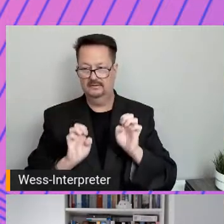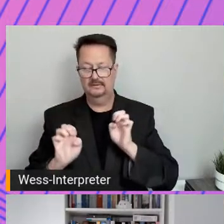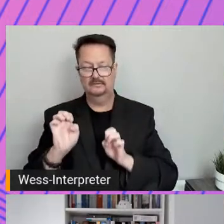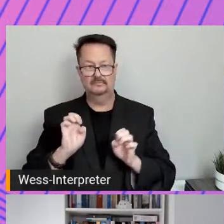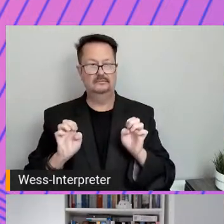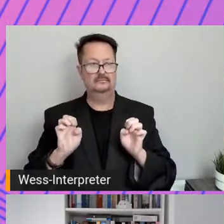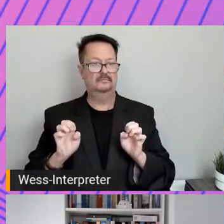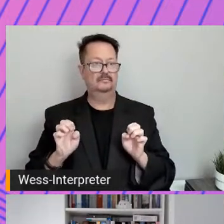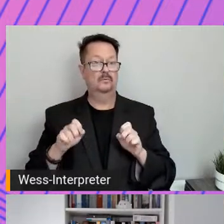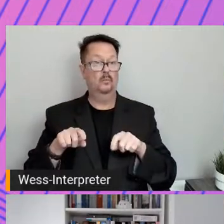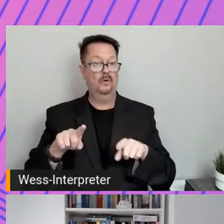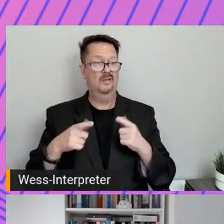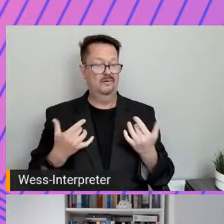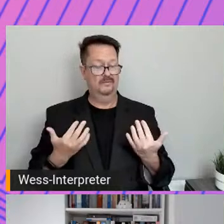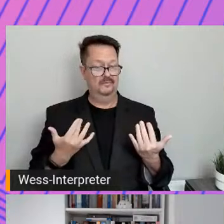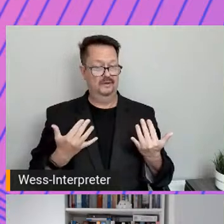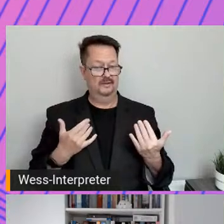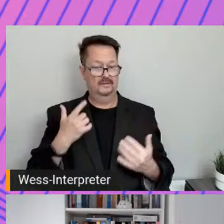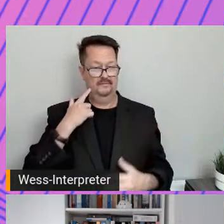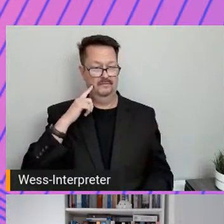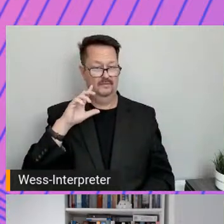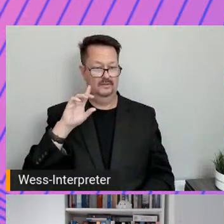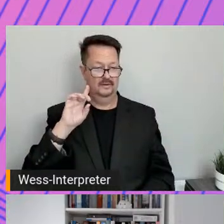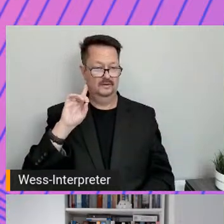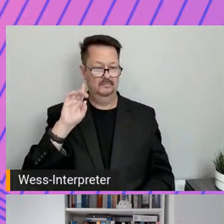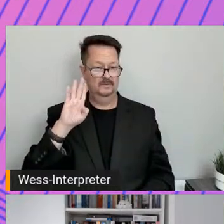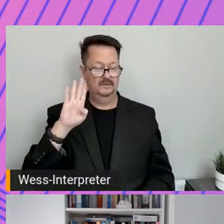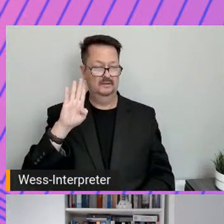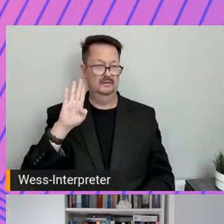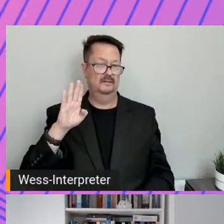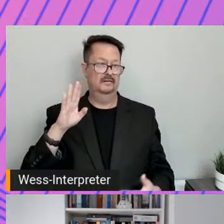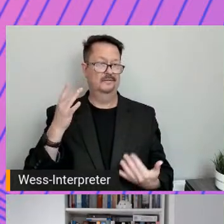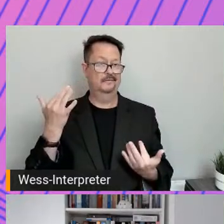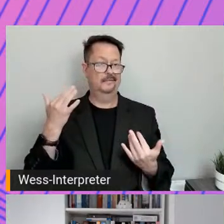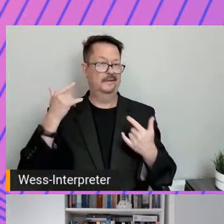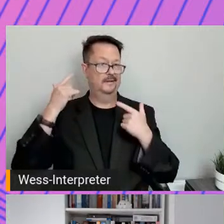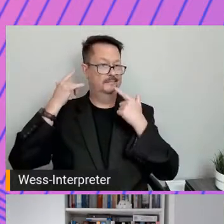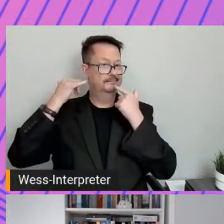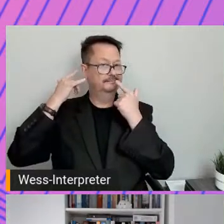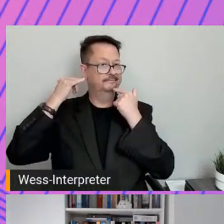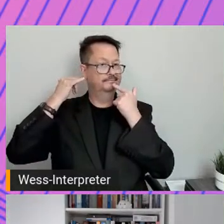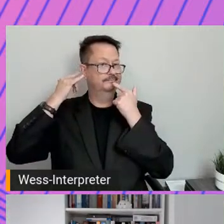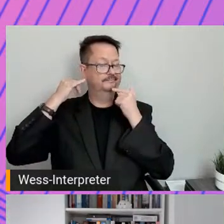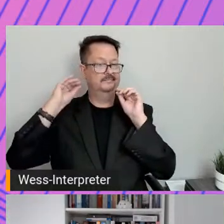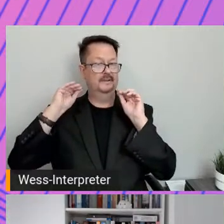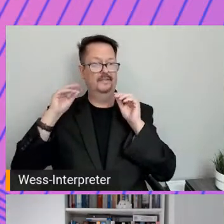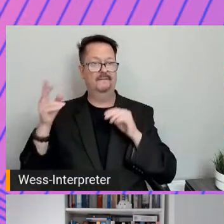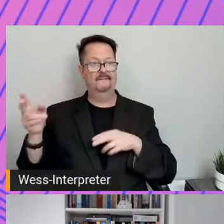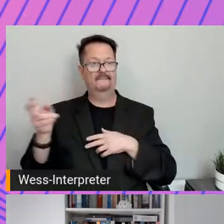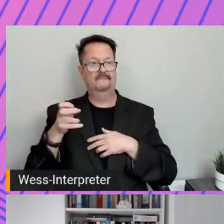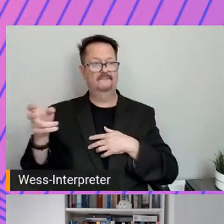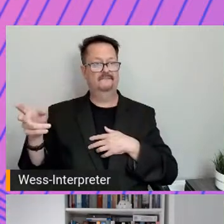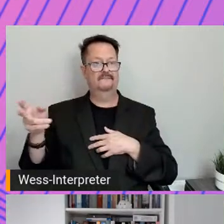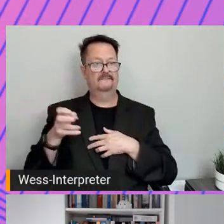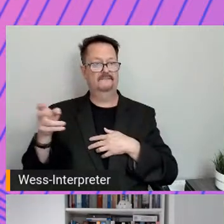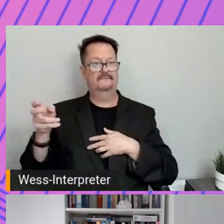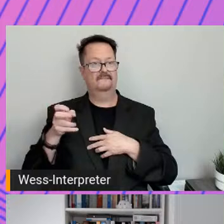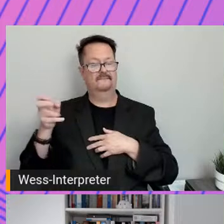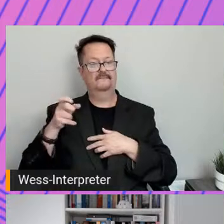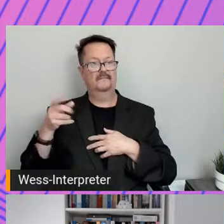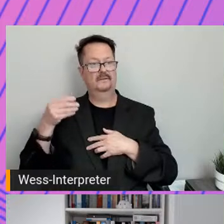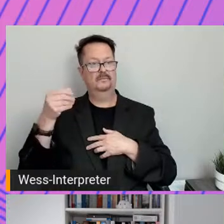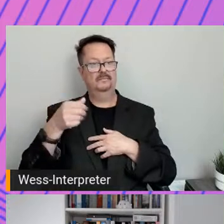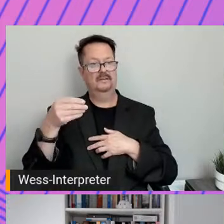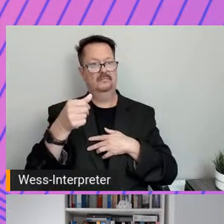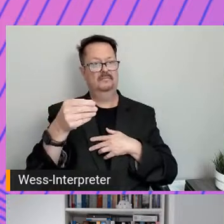now while we're waiting for the database, instead of just waiting there and doing nothing, instead we can grab another payload to validate.